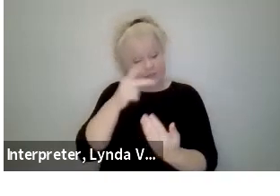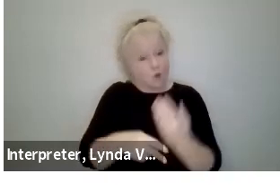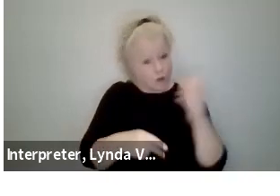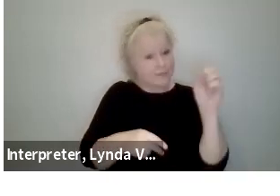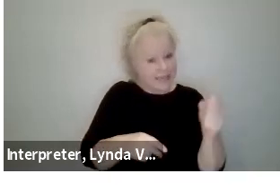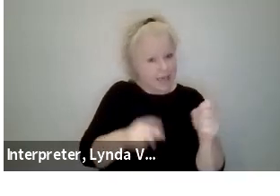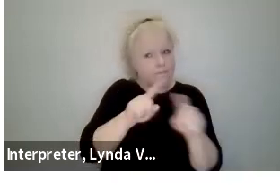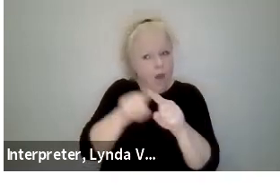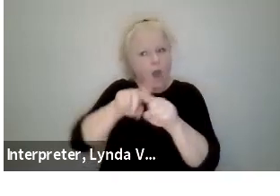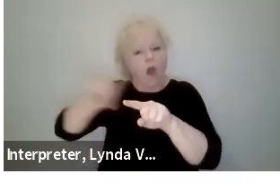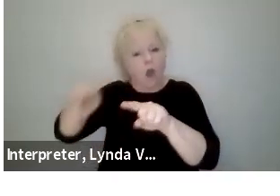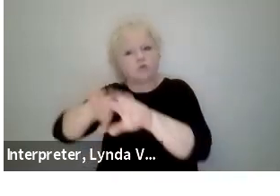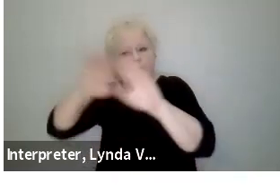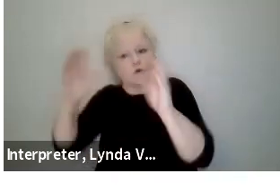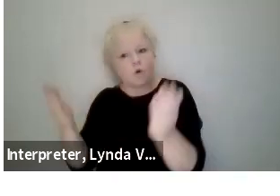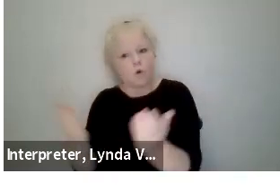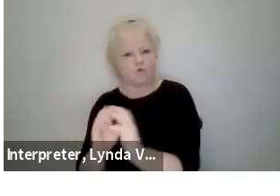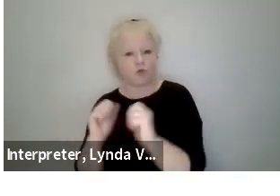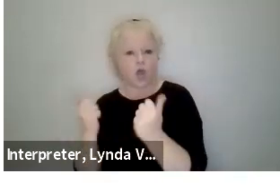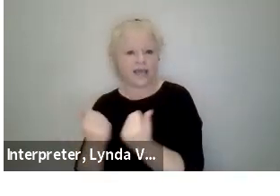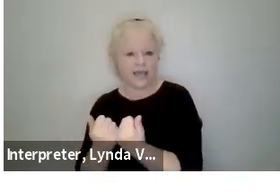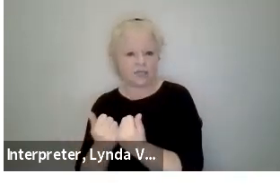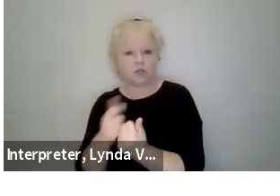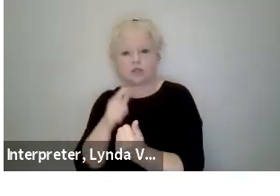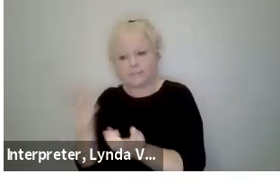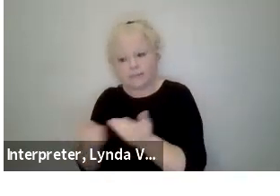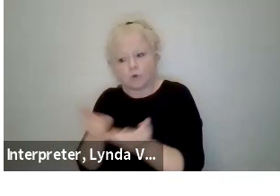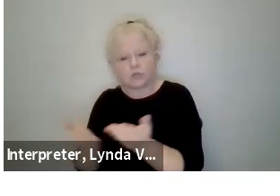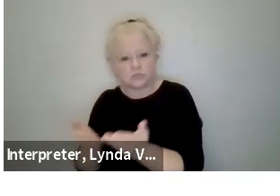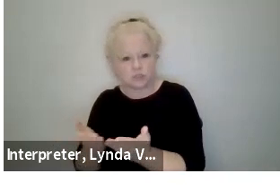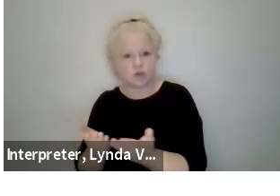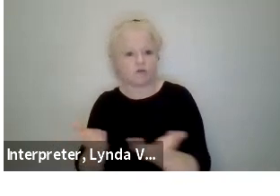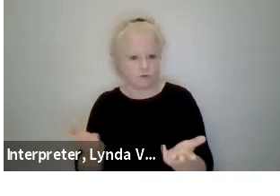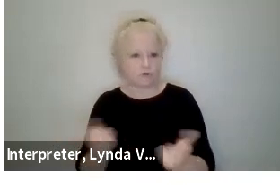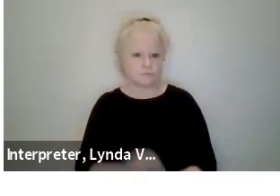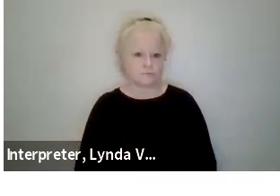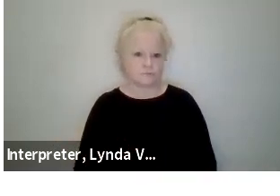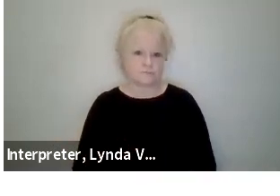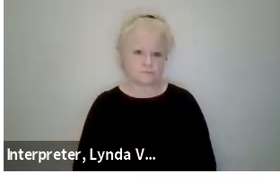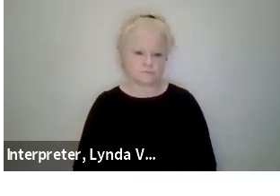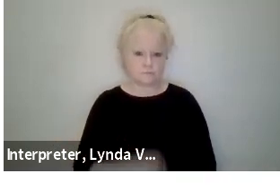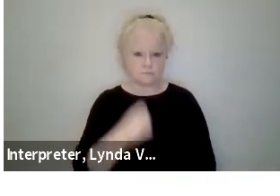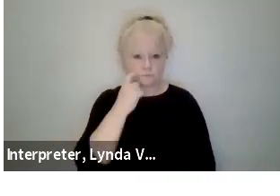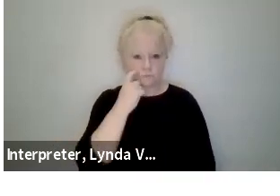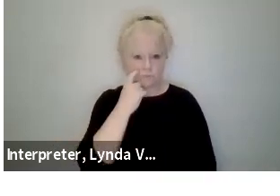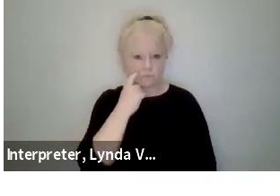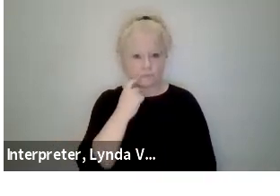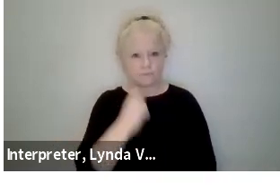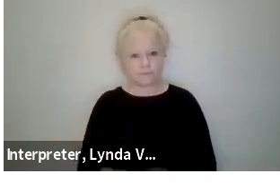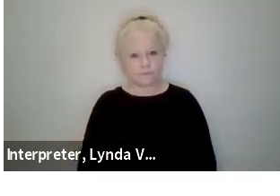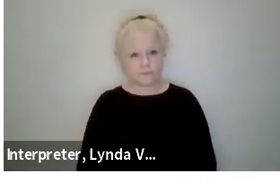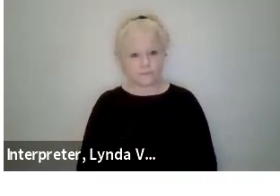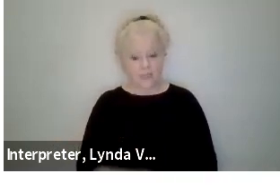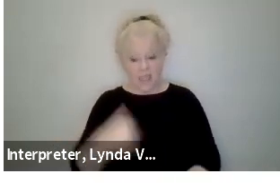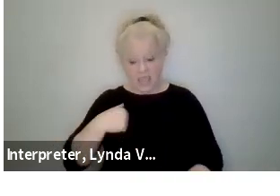throughout our entire agency, with the people we serve being at the core of everything we do. I've been at the